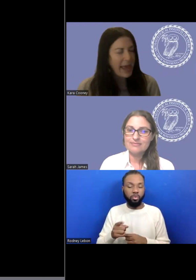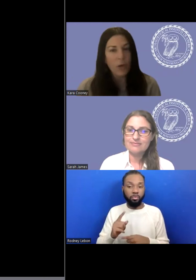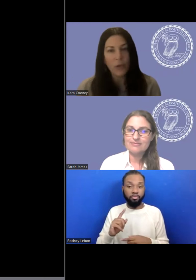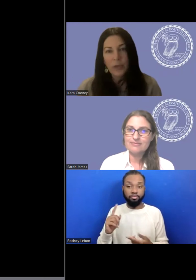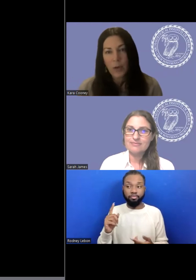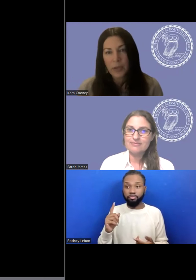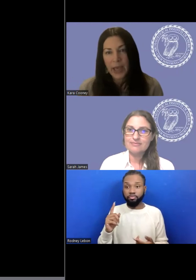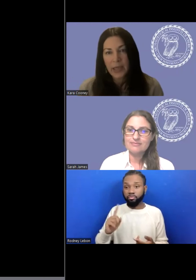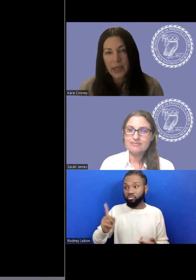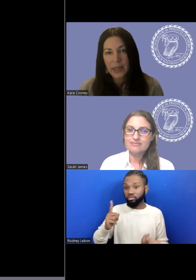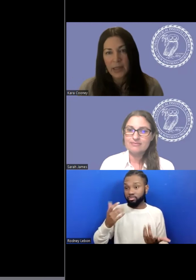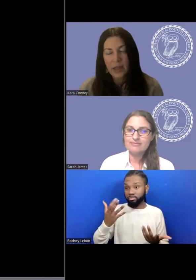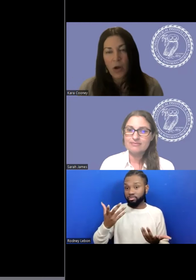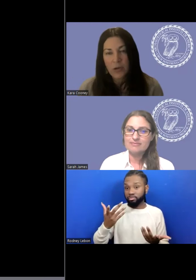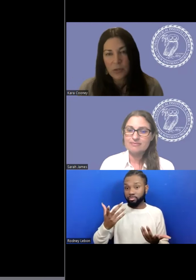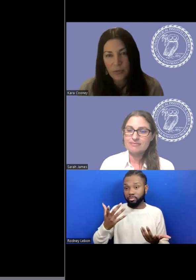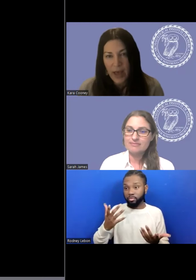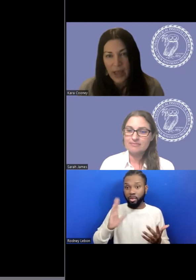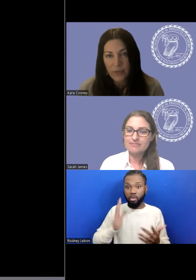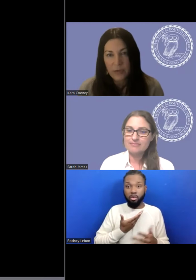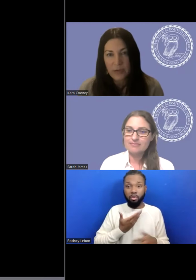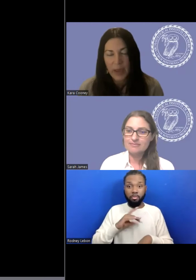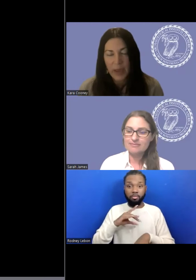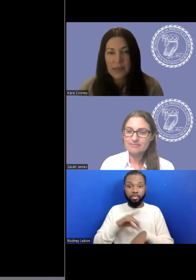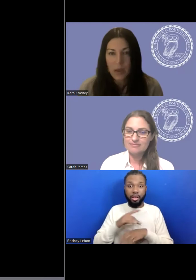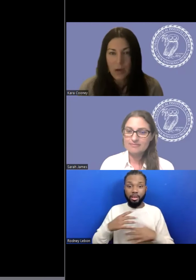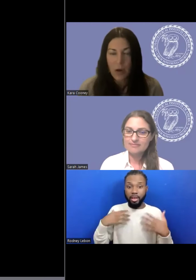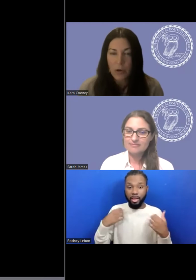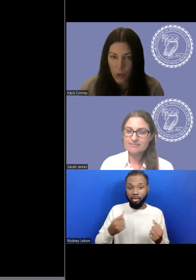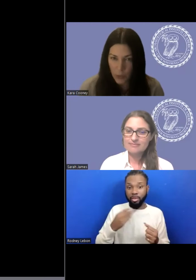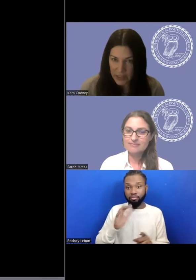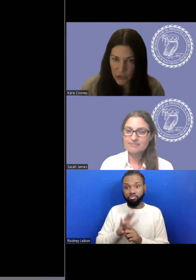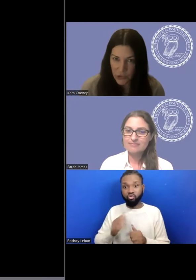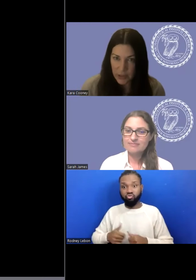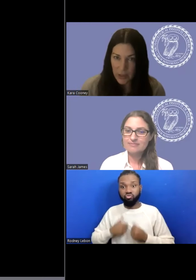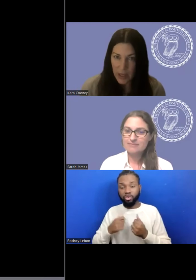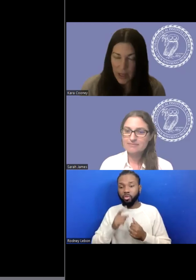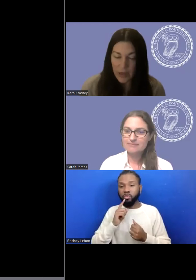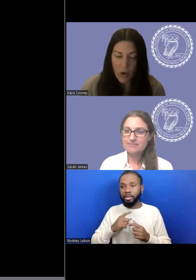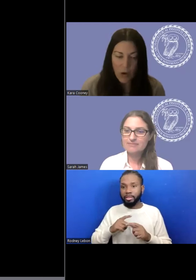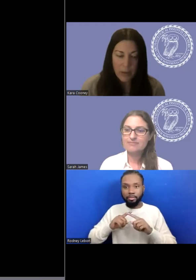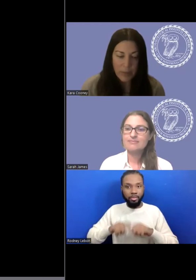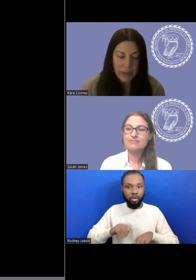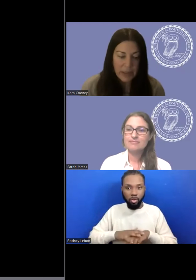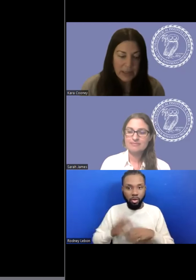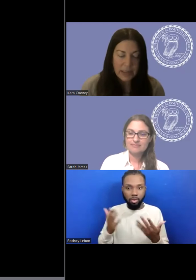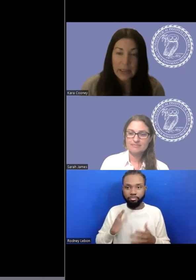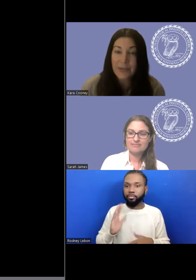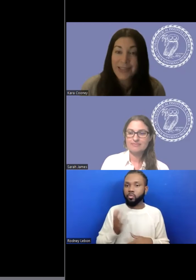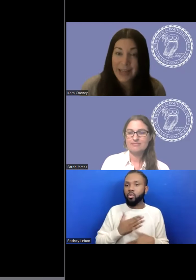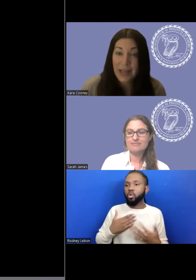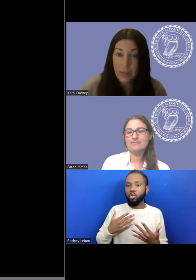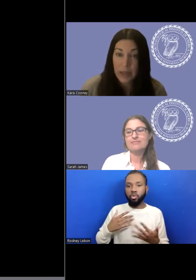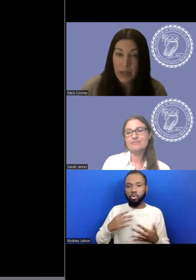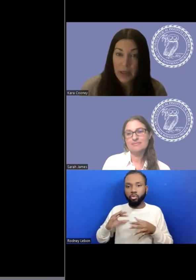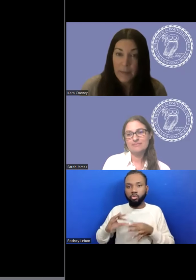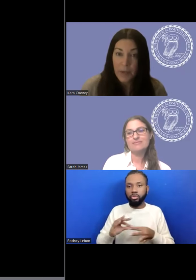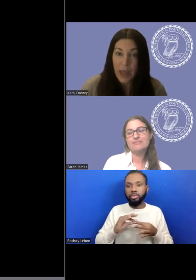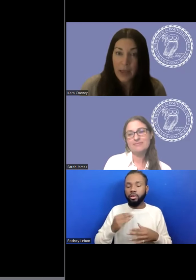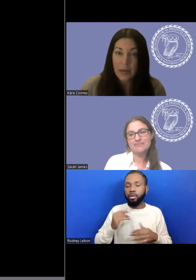the health of our planet and our survival depends on our cohesion and our ability to live